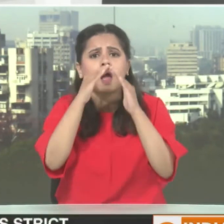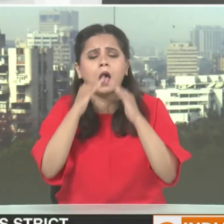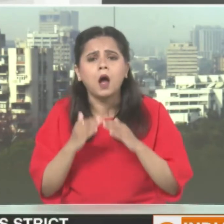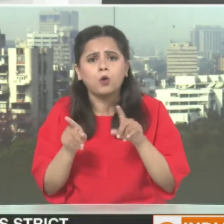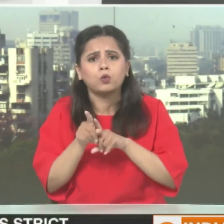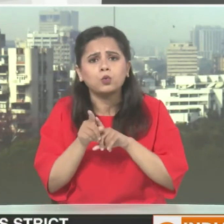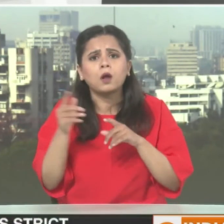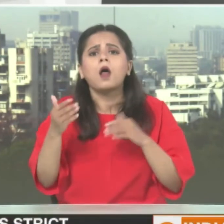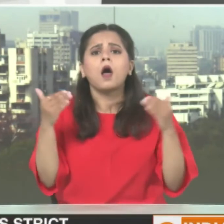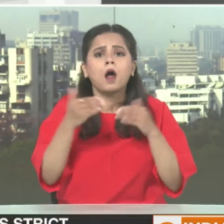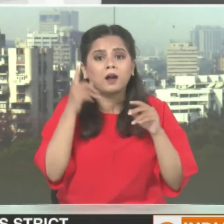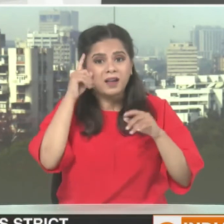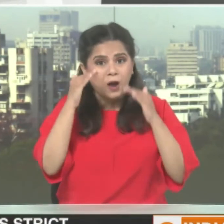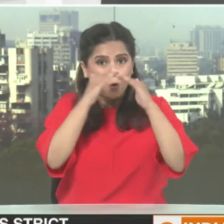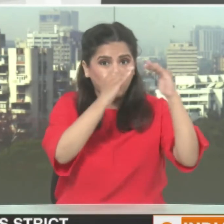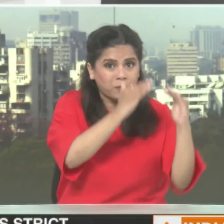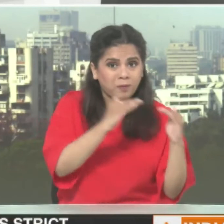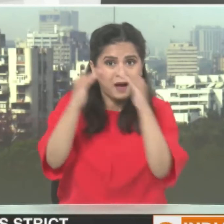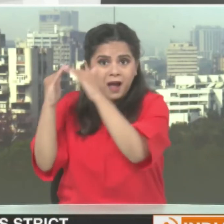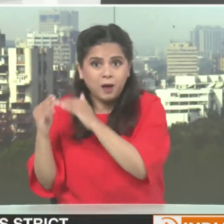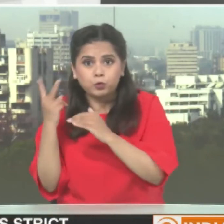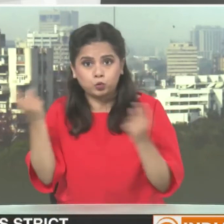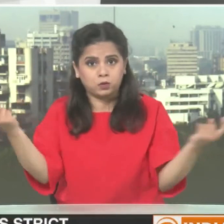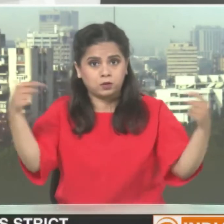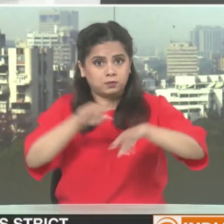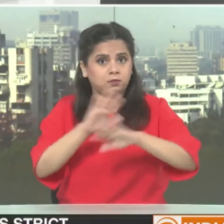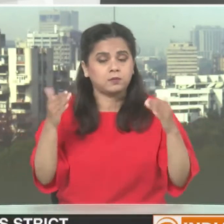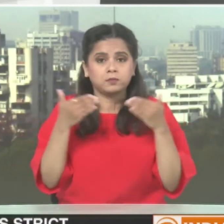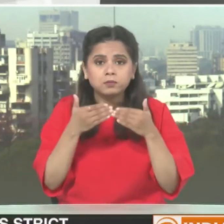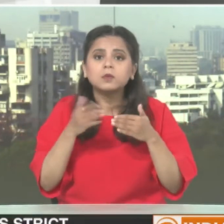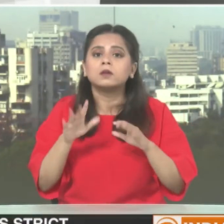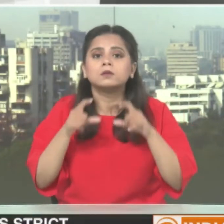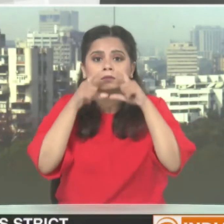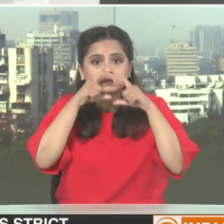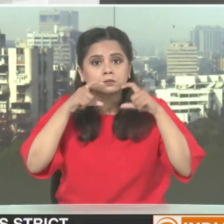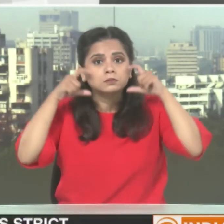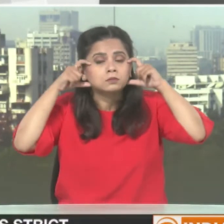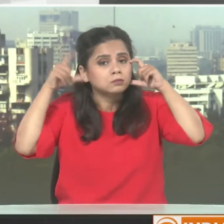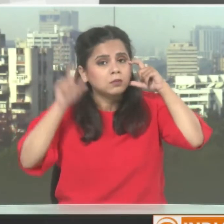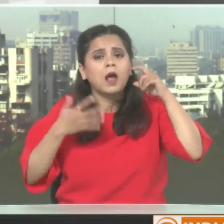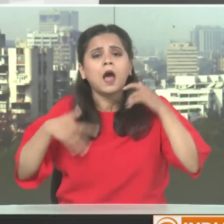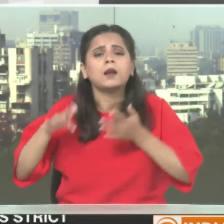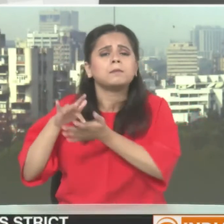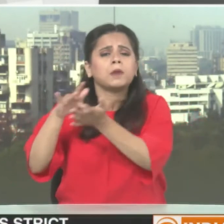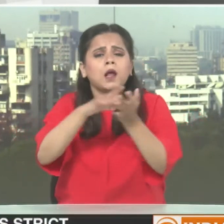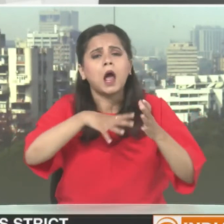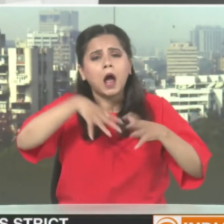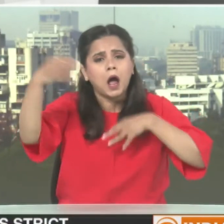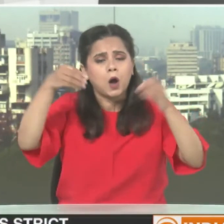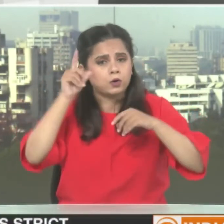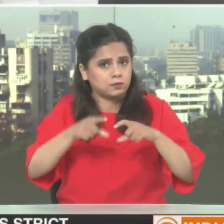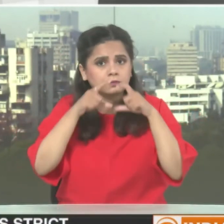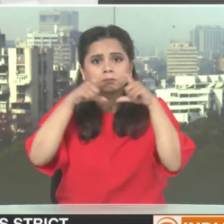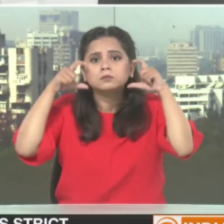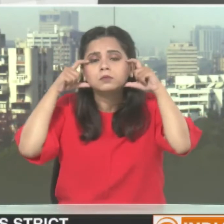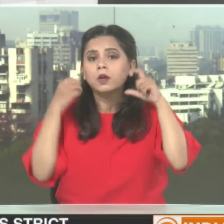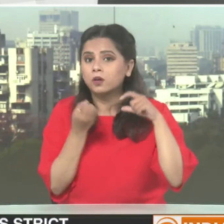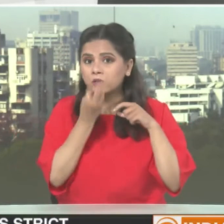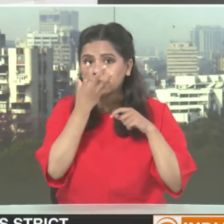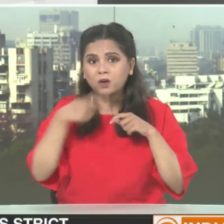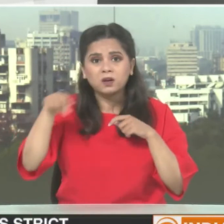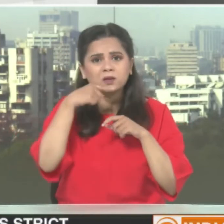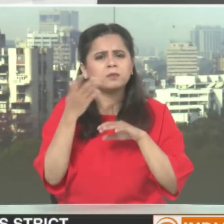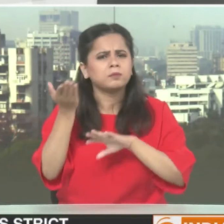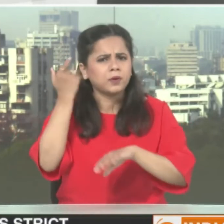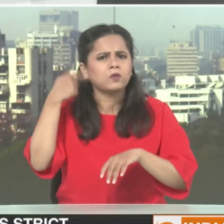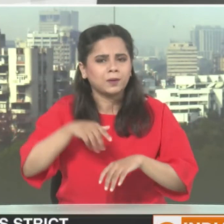households can meet each other. Face masks must also be worn in all the public places. Hong Kong, which had seen